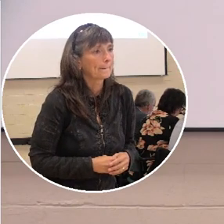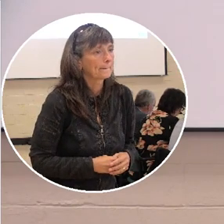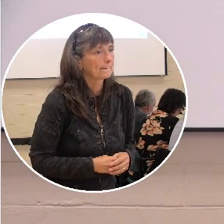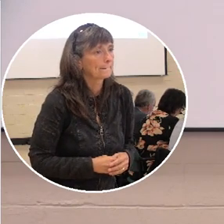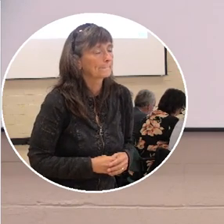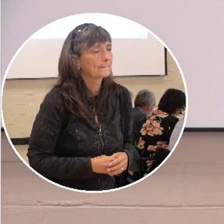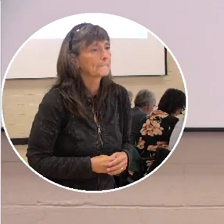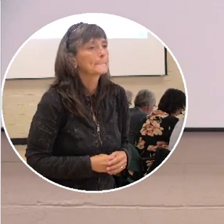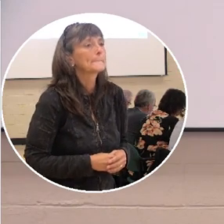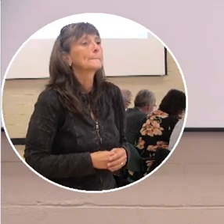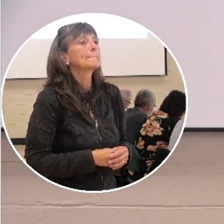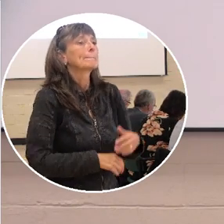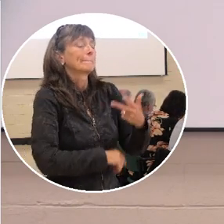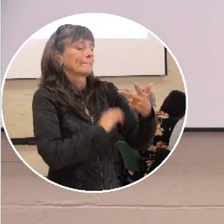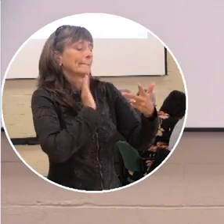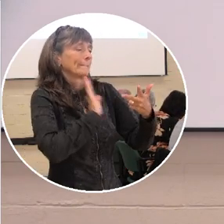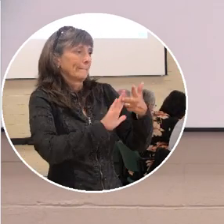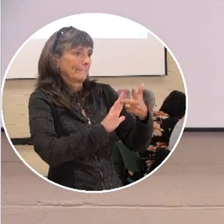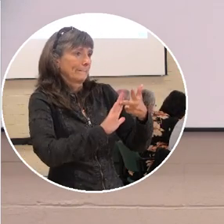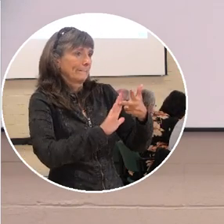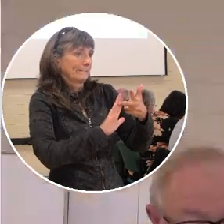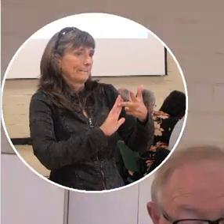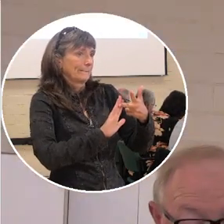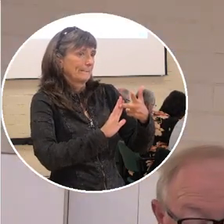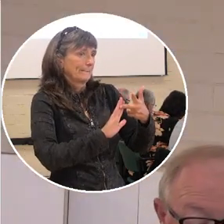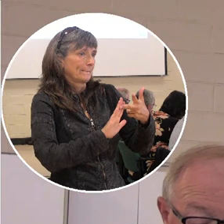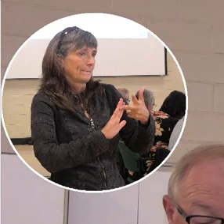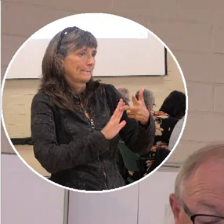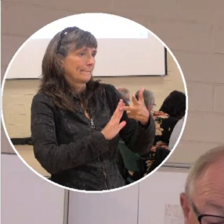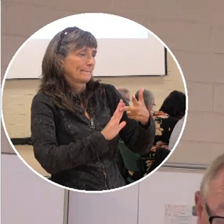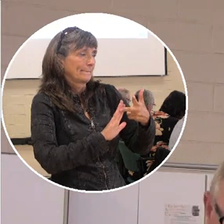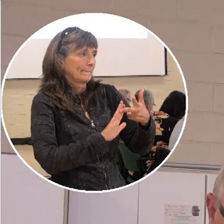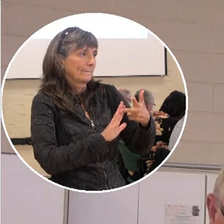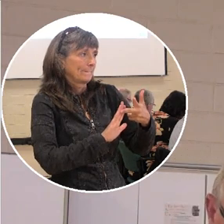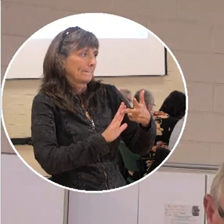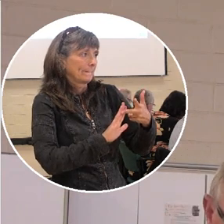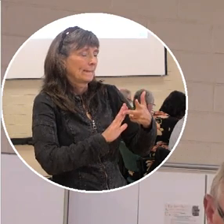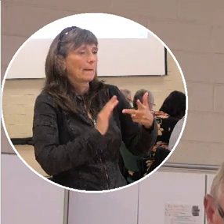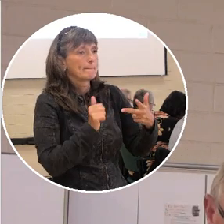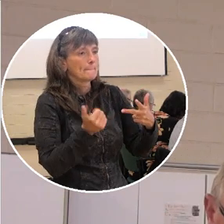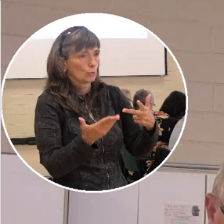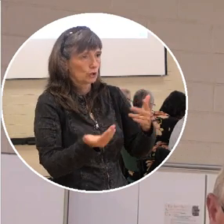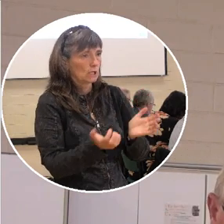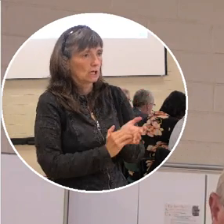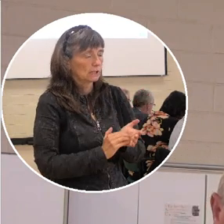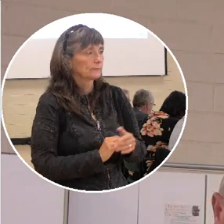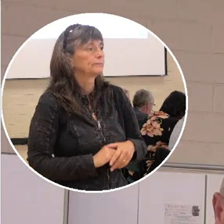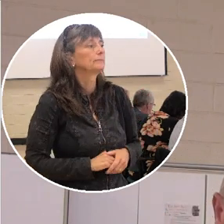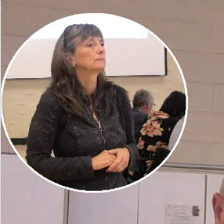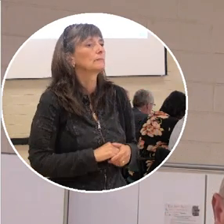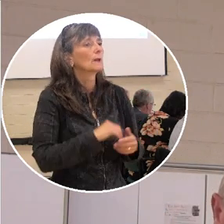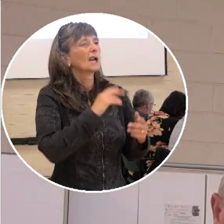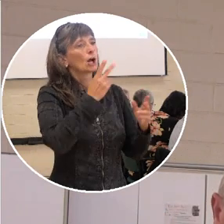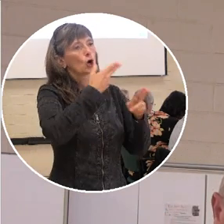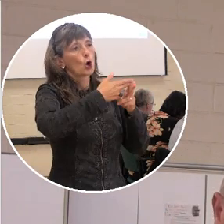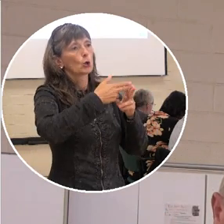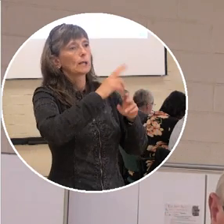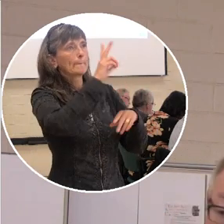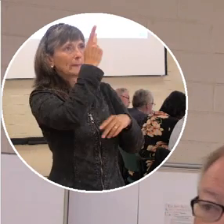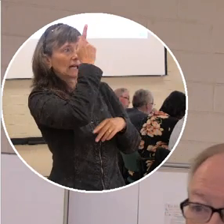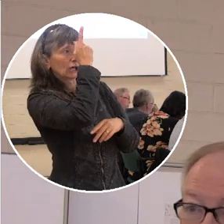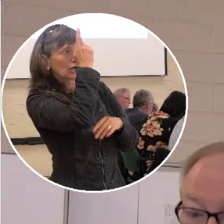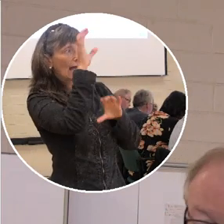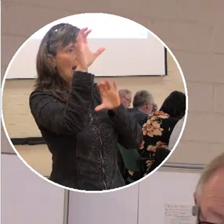The third item, and this is the third motion, is called the Political Activities